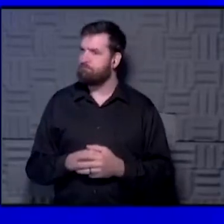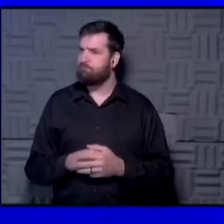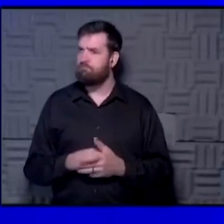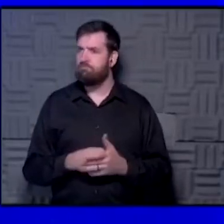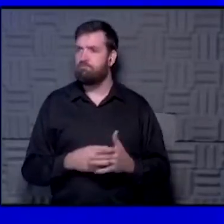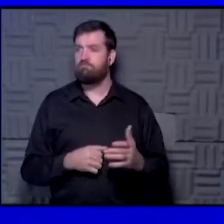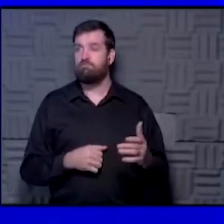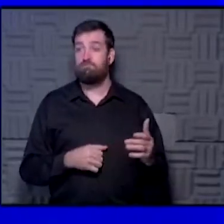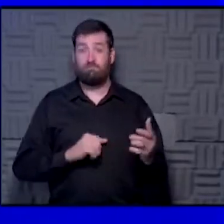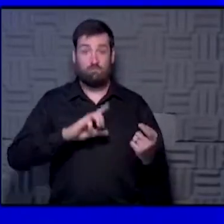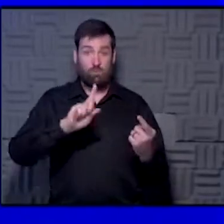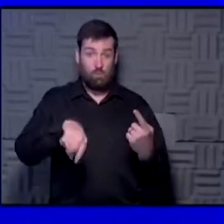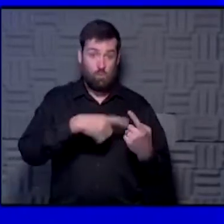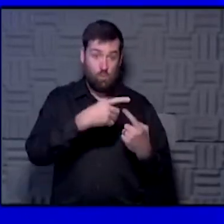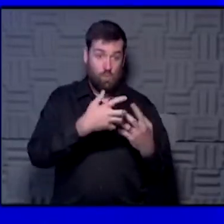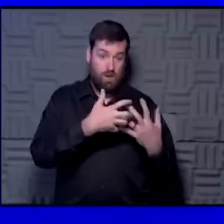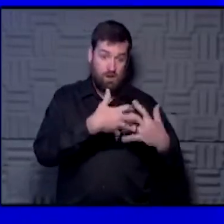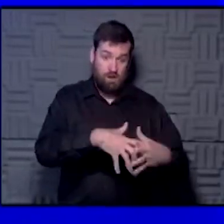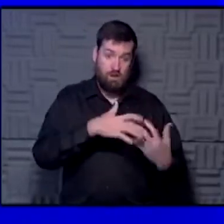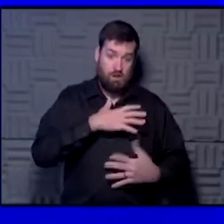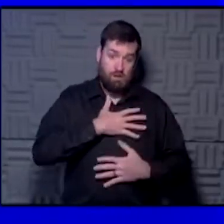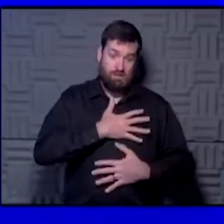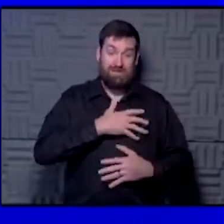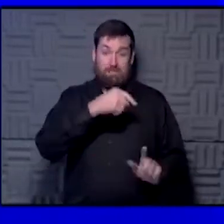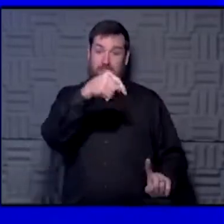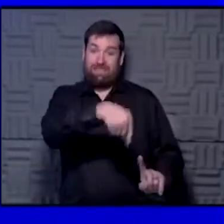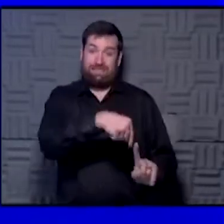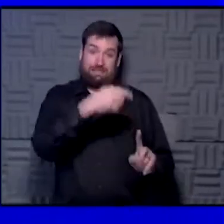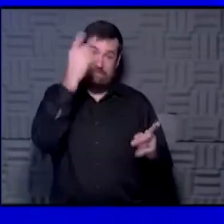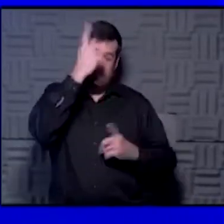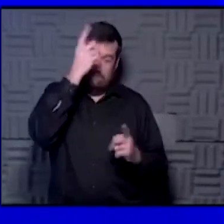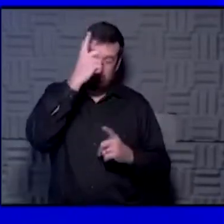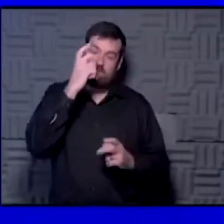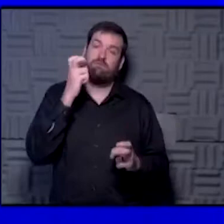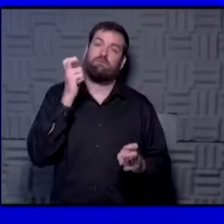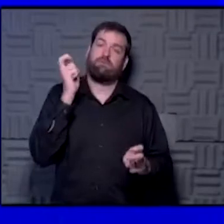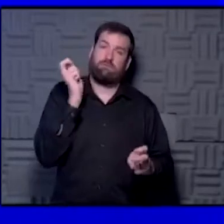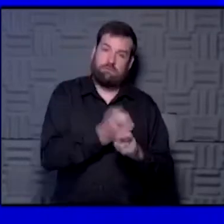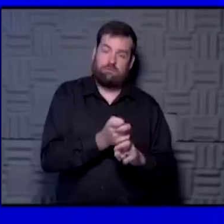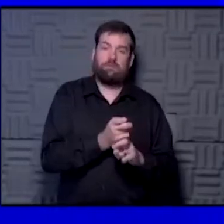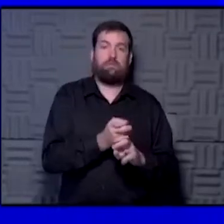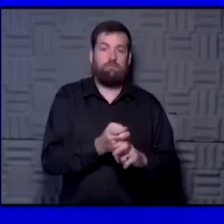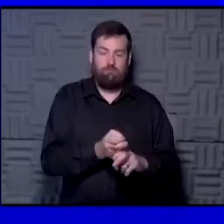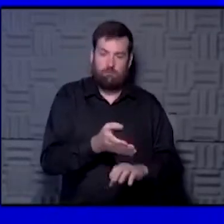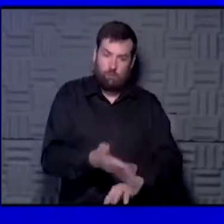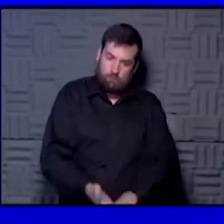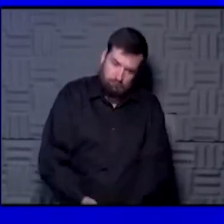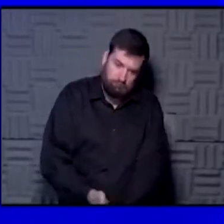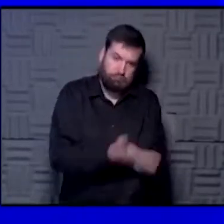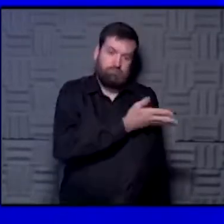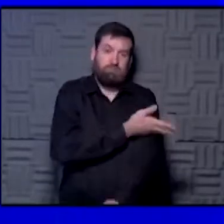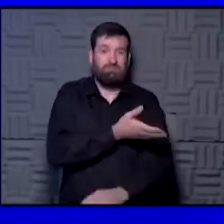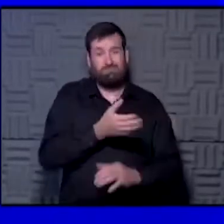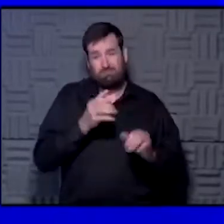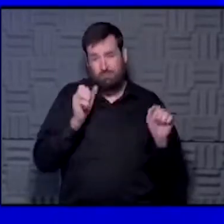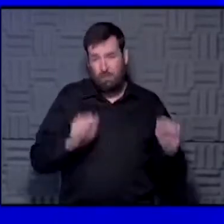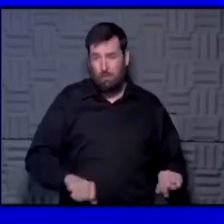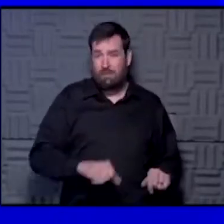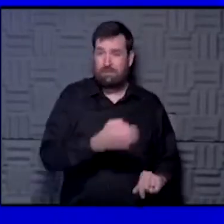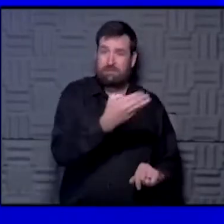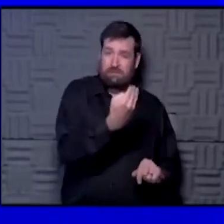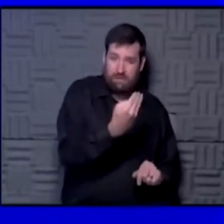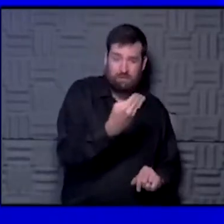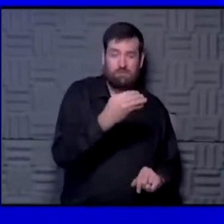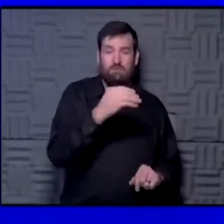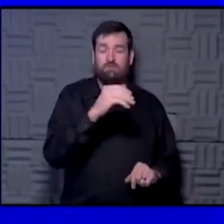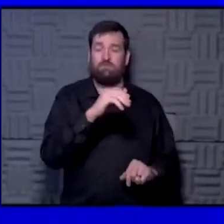we know that once you get on the ventilator, especially with this disease, it is very difficult to come off, and you will remain on the ventilator for 10, 14, 21